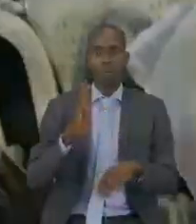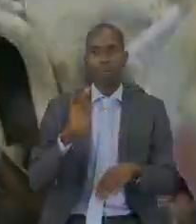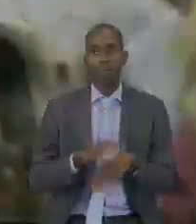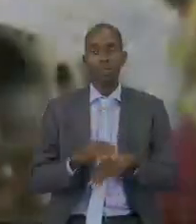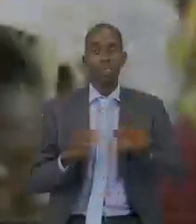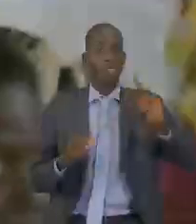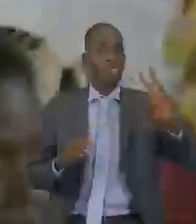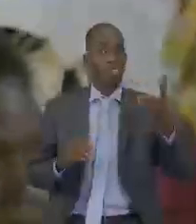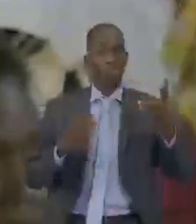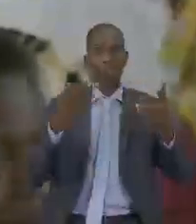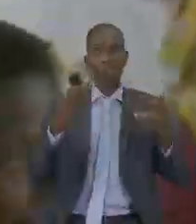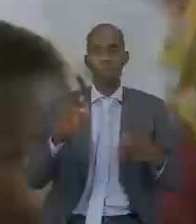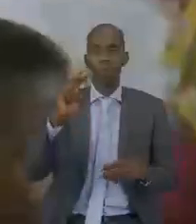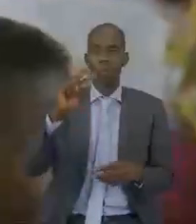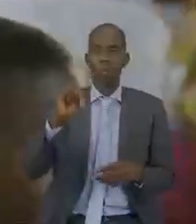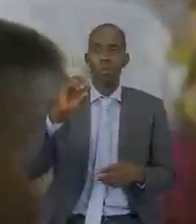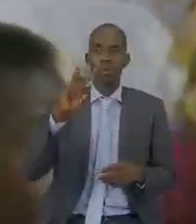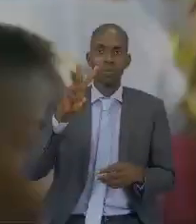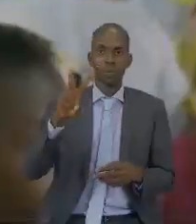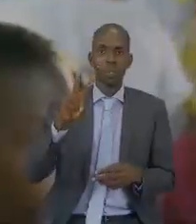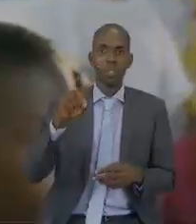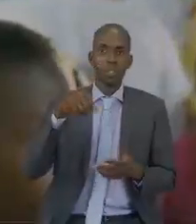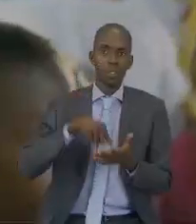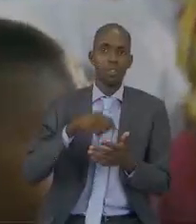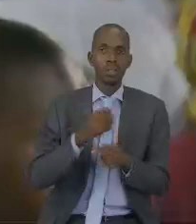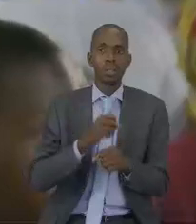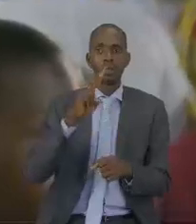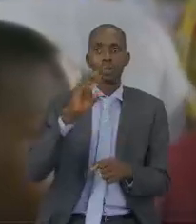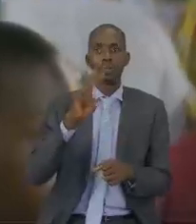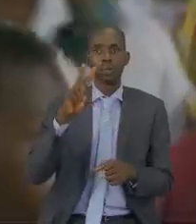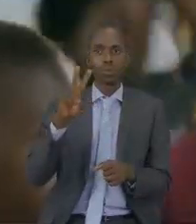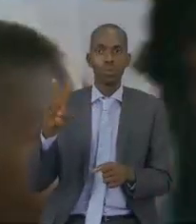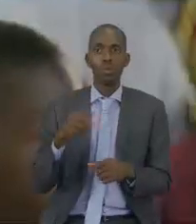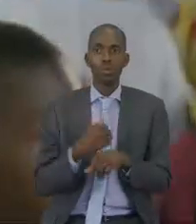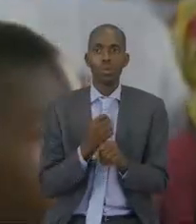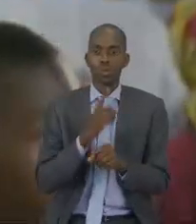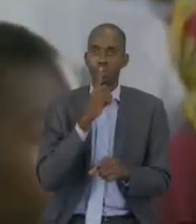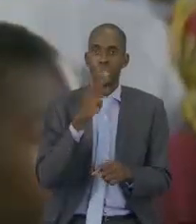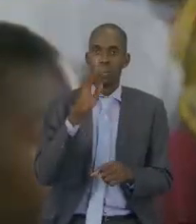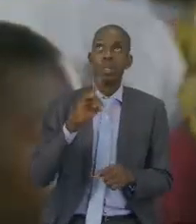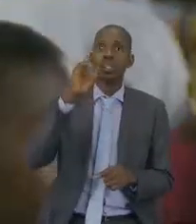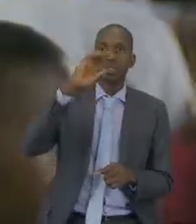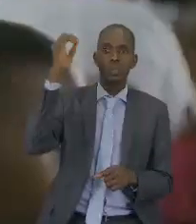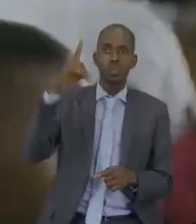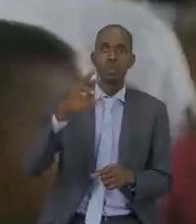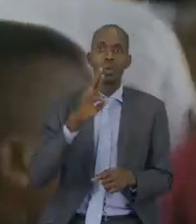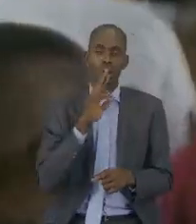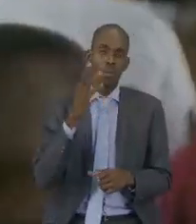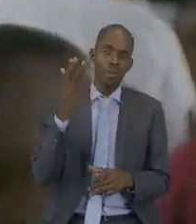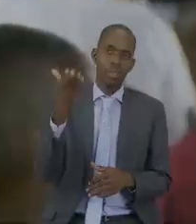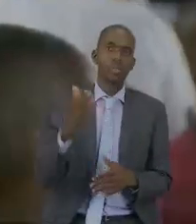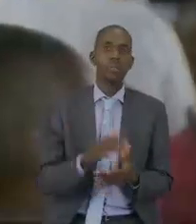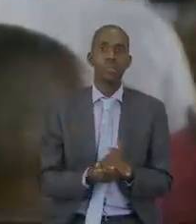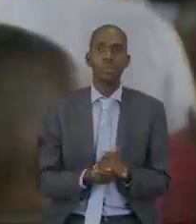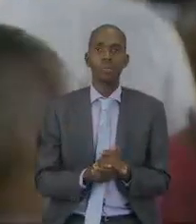of November. So please make sure by His grace you are there. If you've